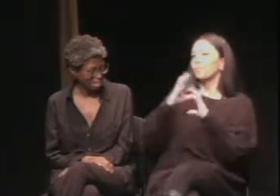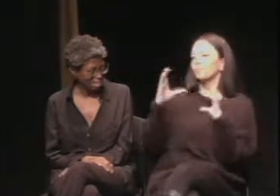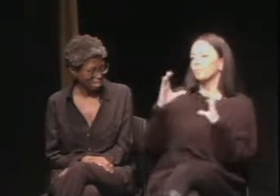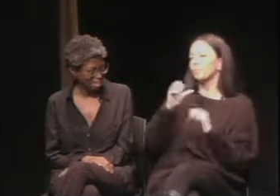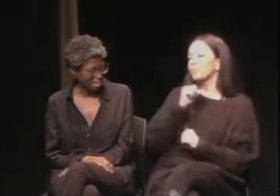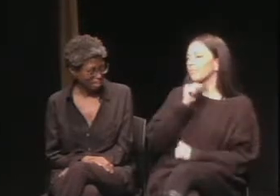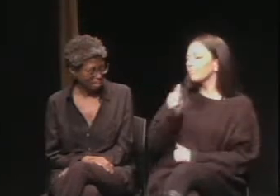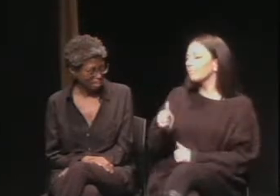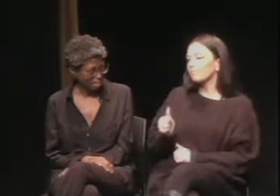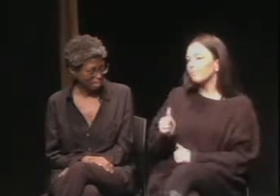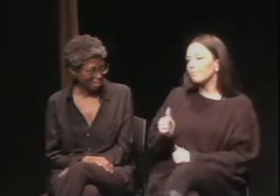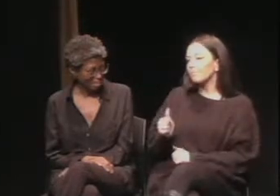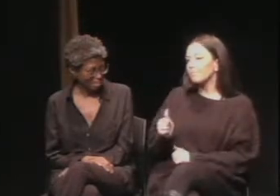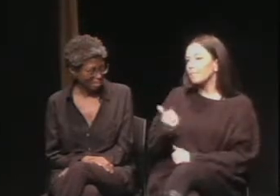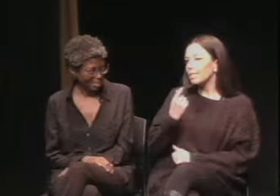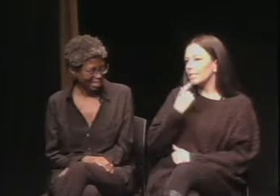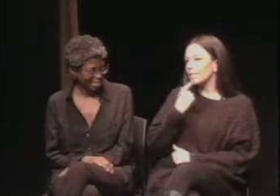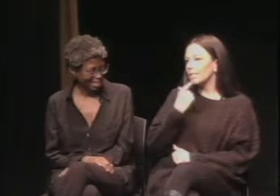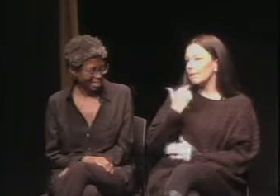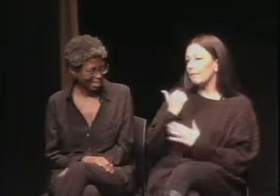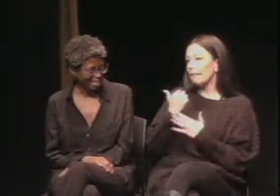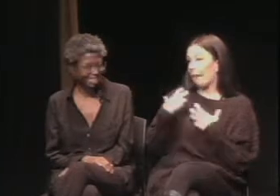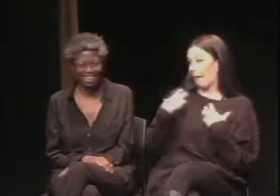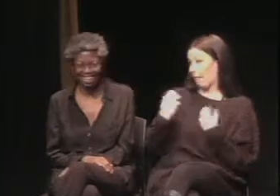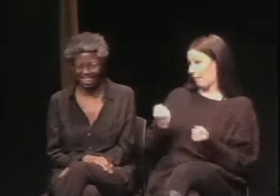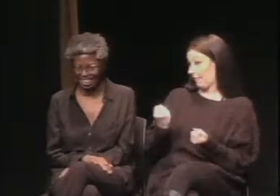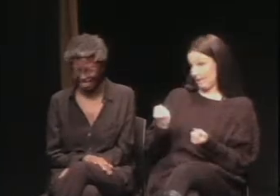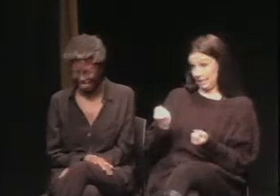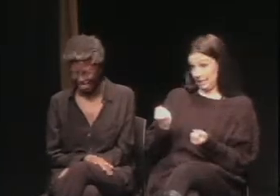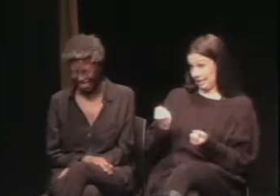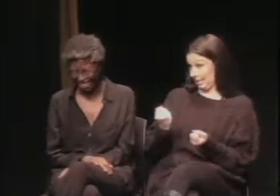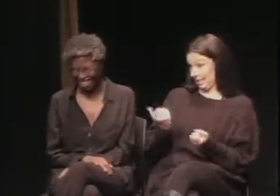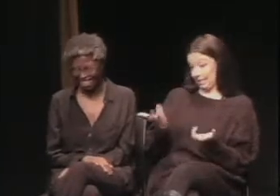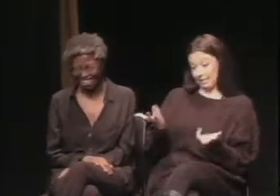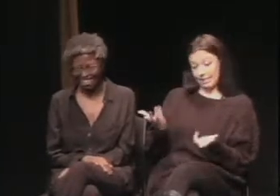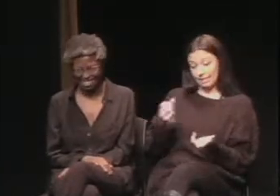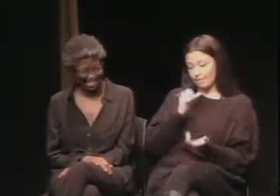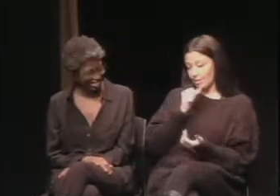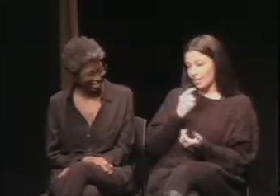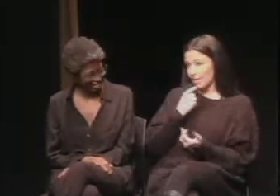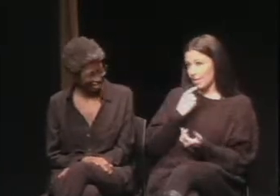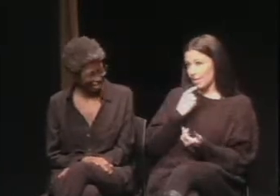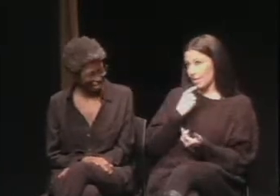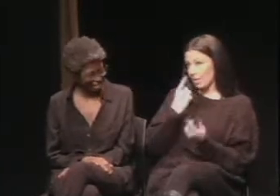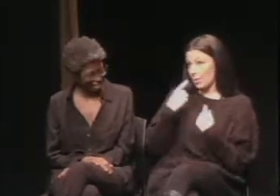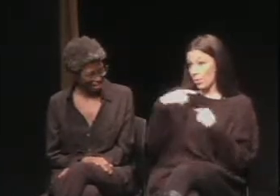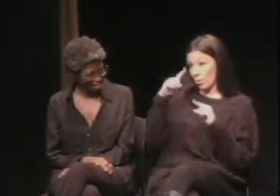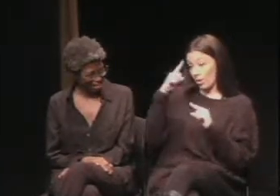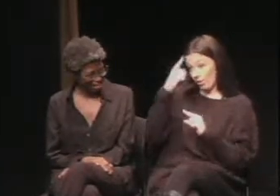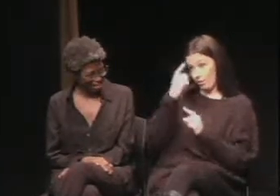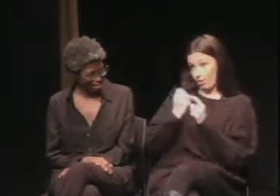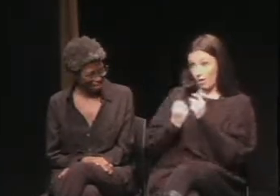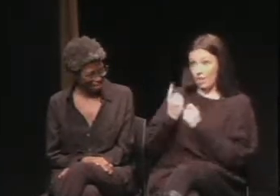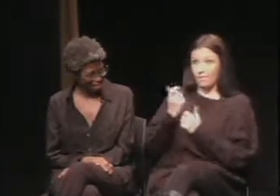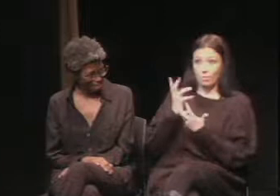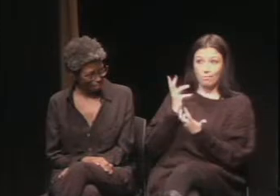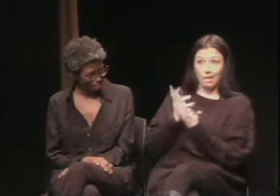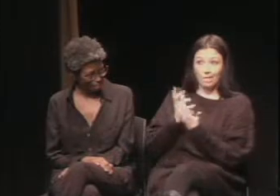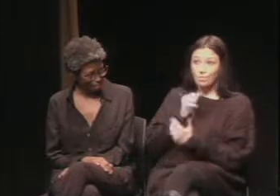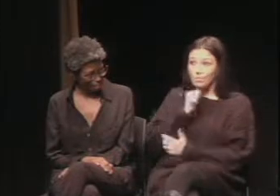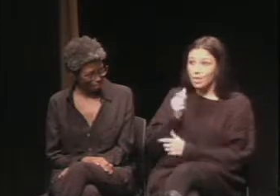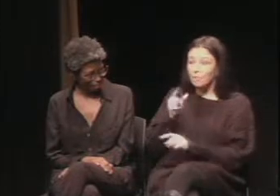wasn't, I'm not saying this is a healthy process, and I'm not even saying it is one that would work for everybody. But I